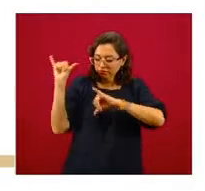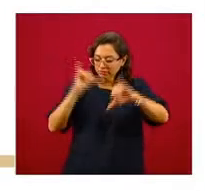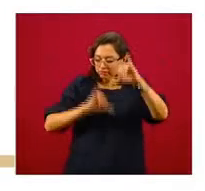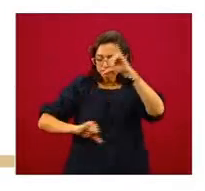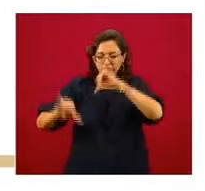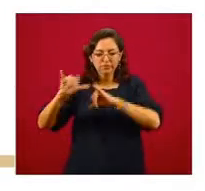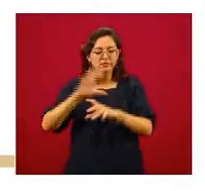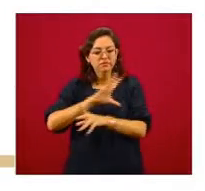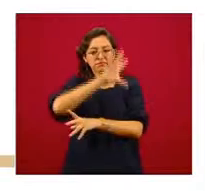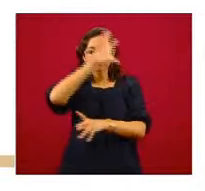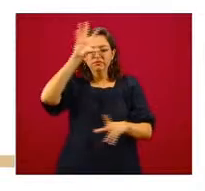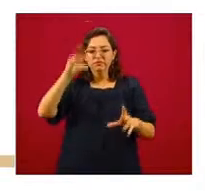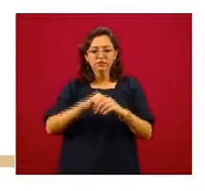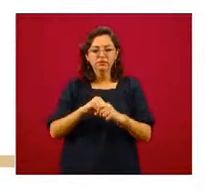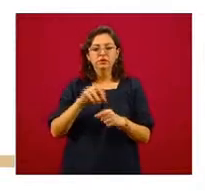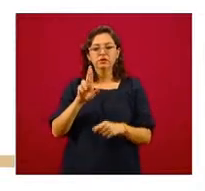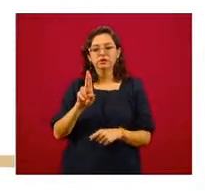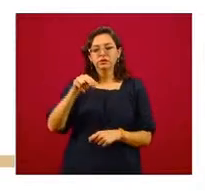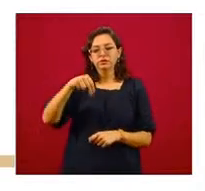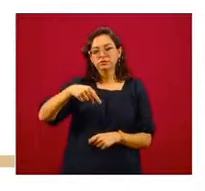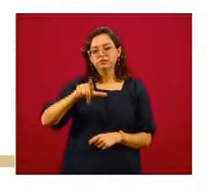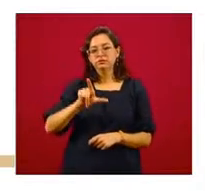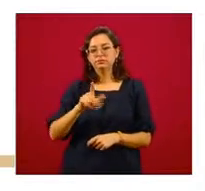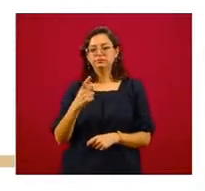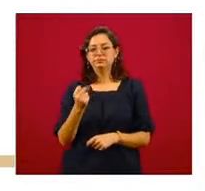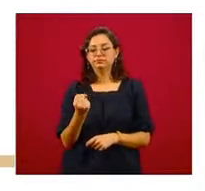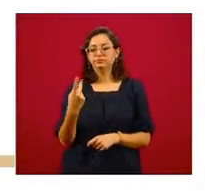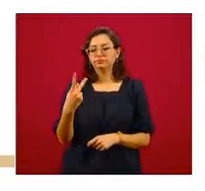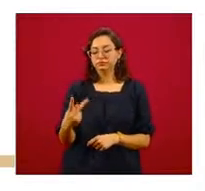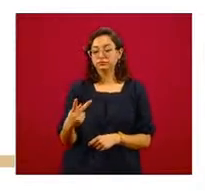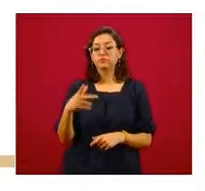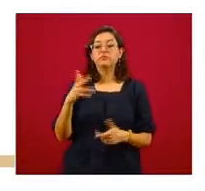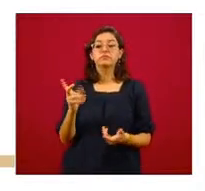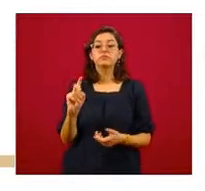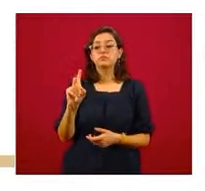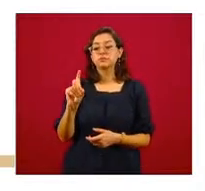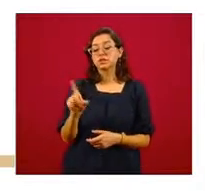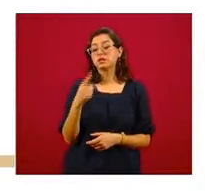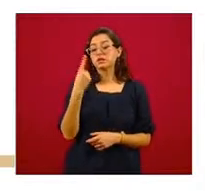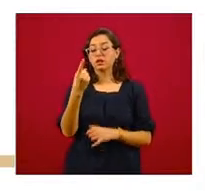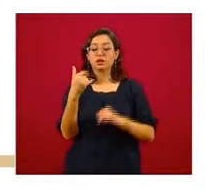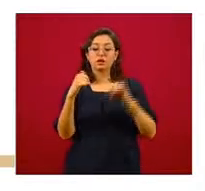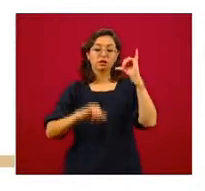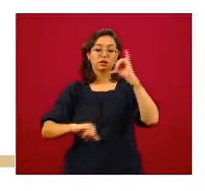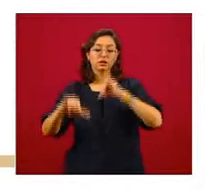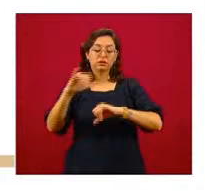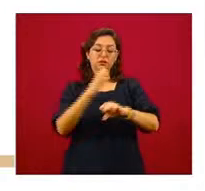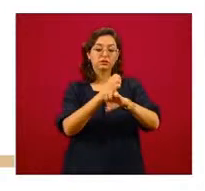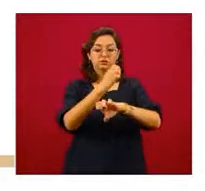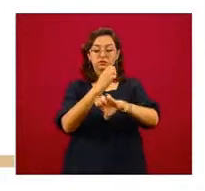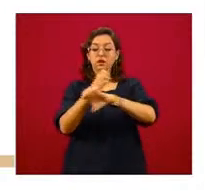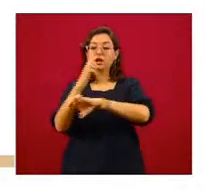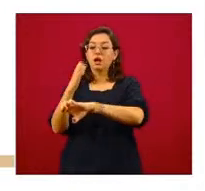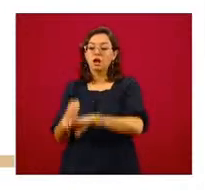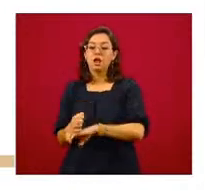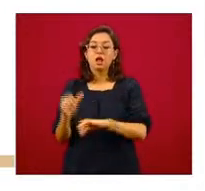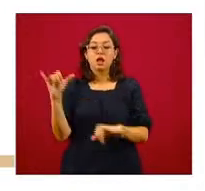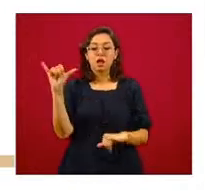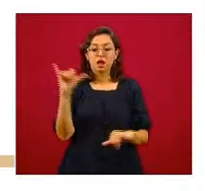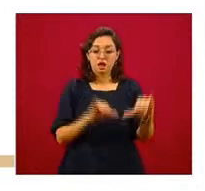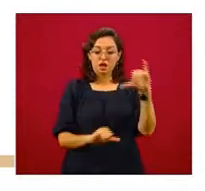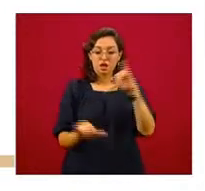296,924 tests have been drawn throughout the national network, including